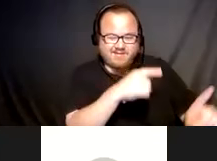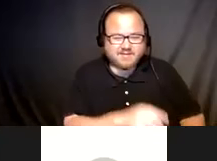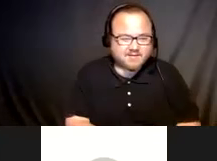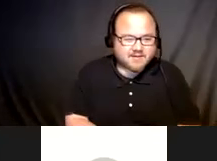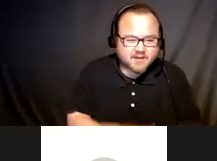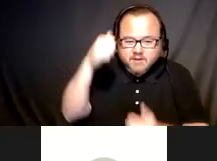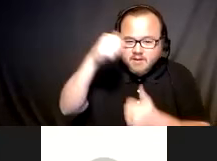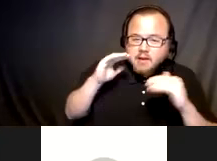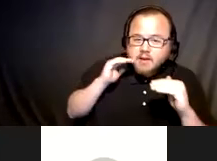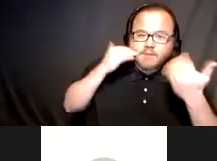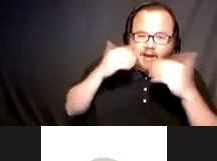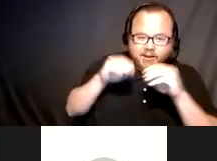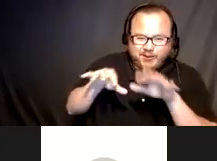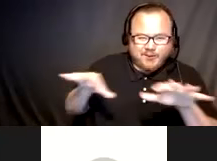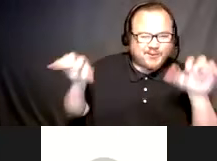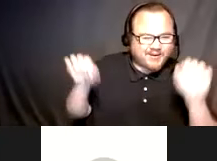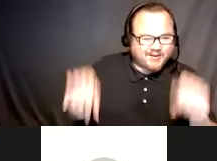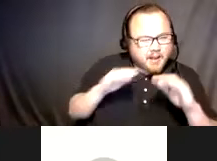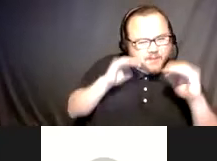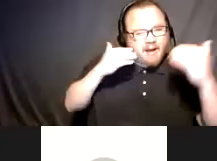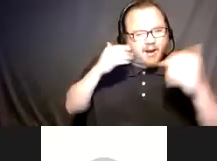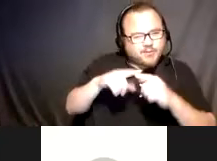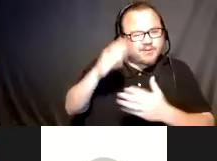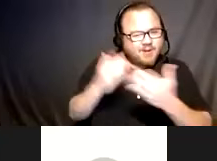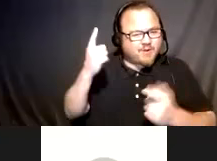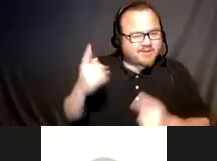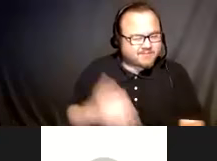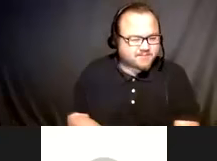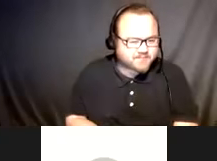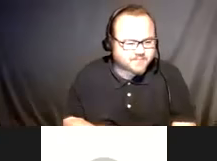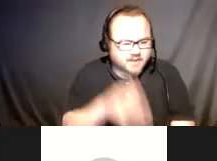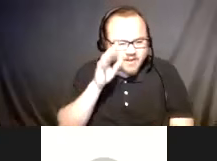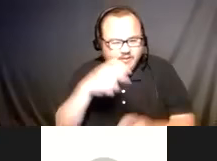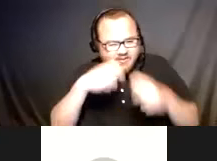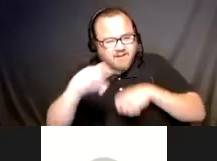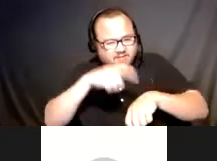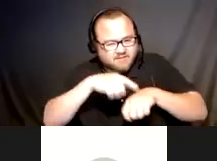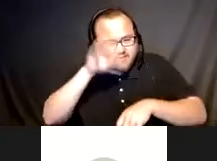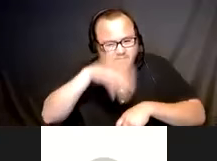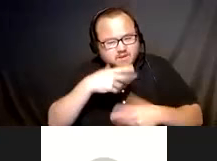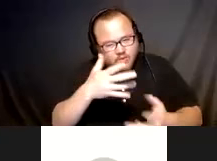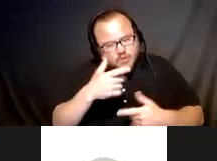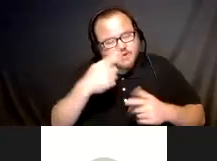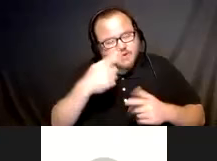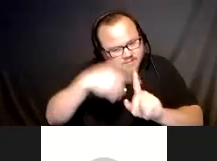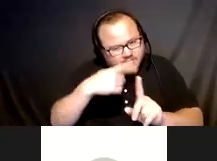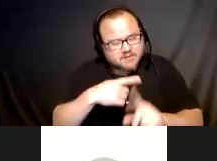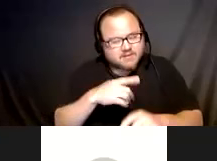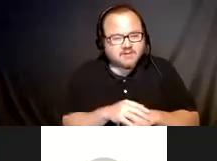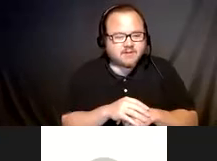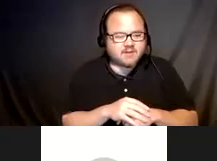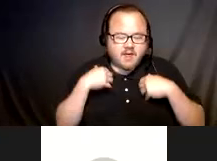Remember, smiling is contagious, so smile at someone today. I know times are tough right now, and I just want you to stay positive and stay